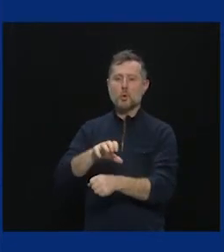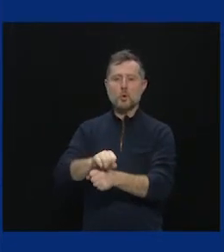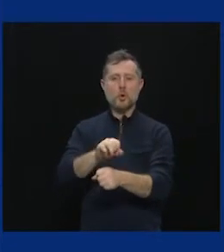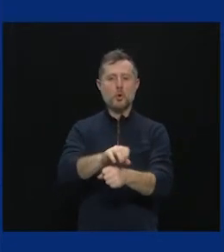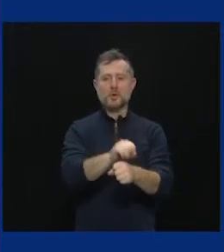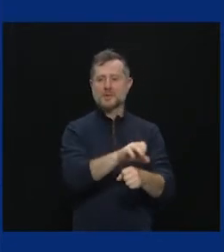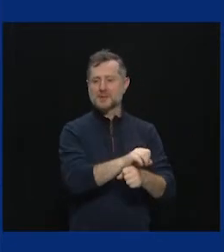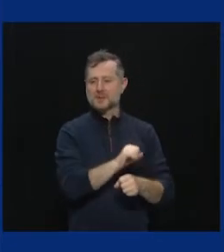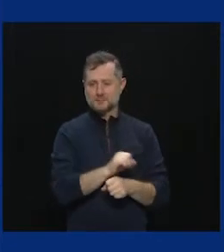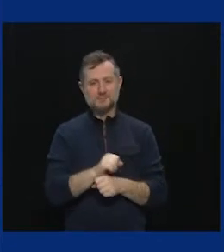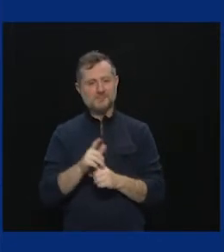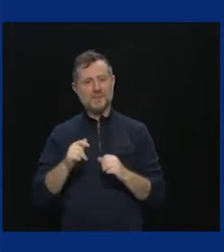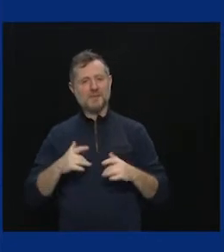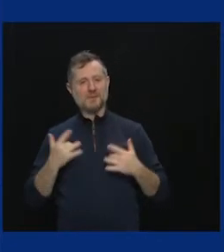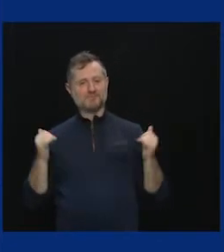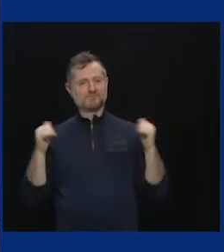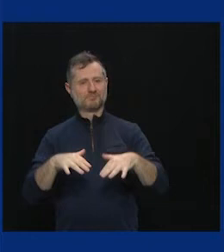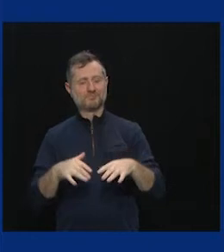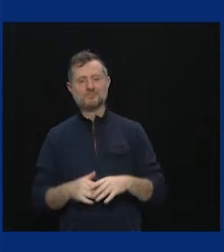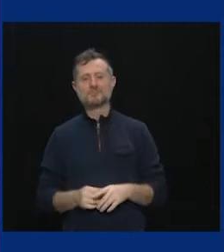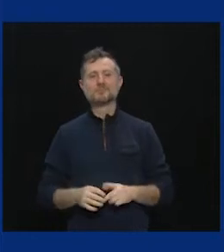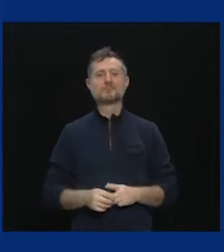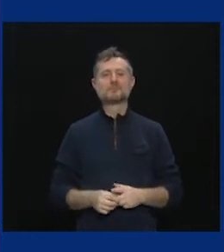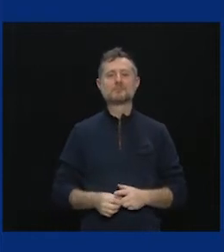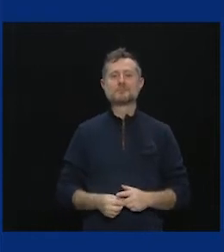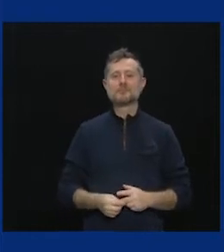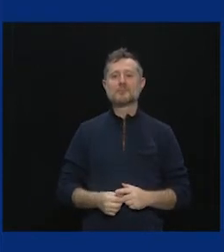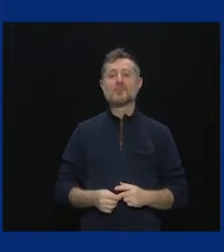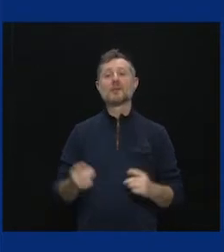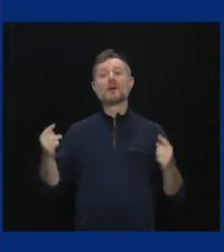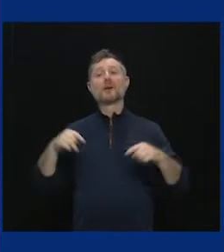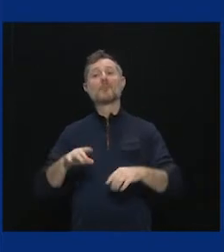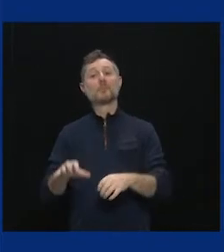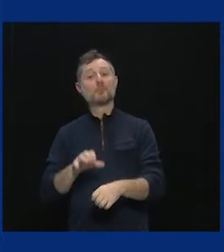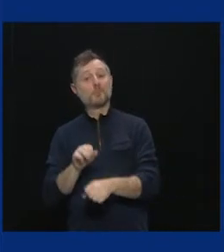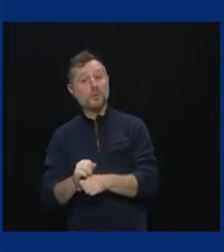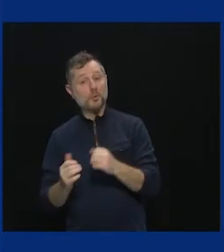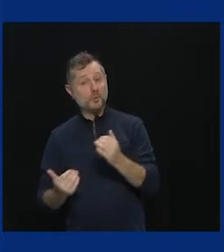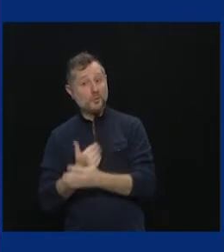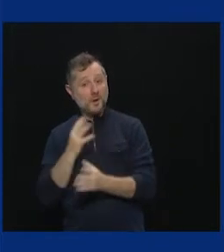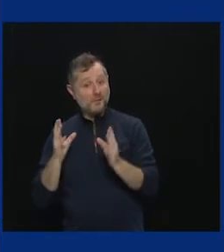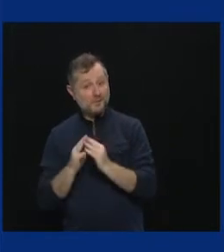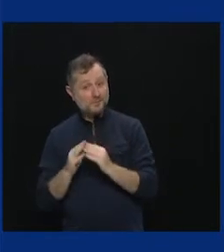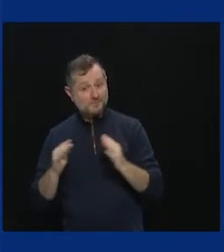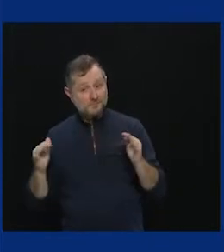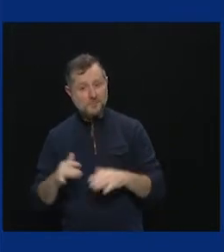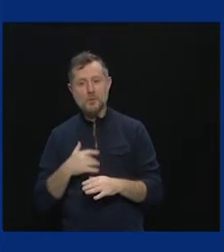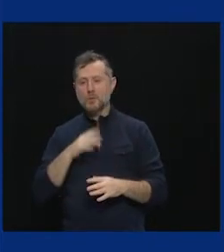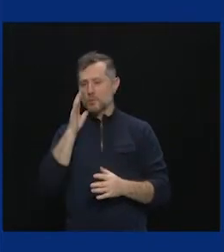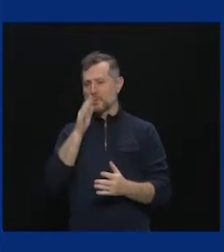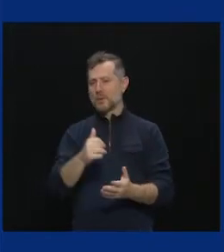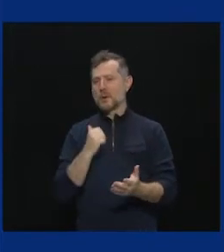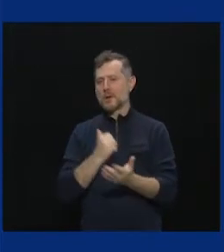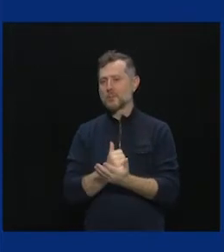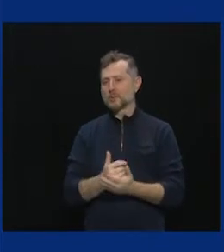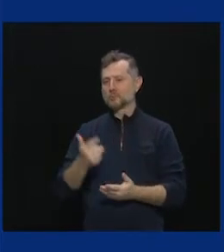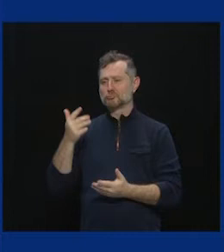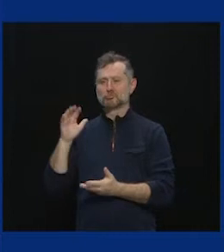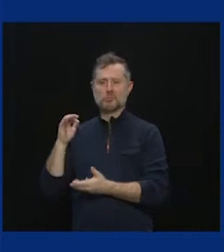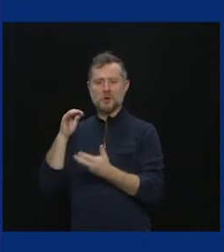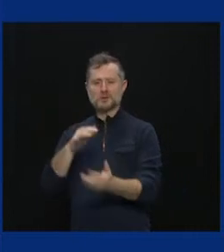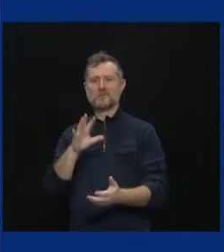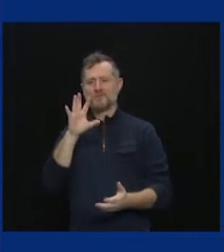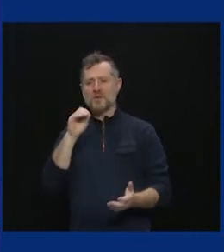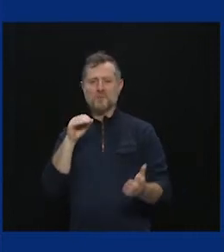come here and you book a new program, we're going to help you out. We're going to have grants all the way from $50,000 up to $2